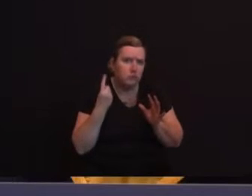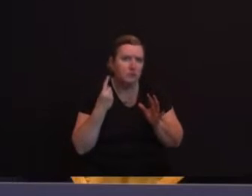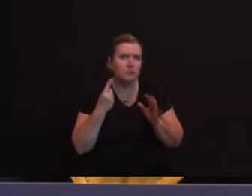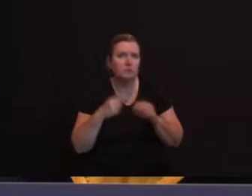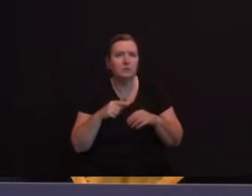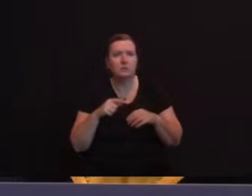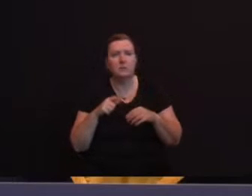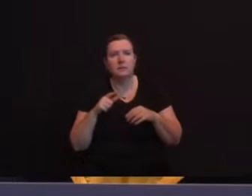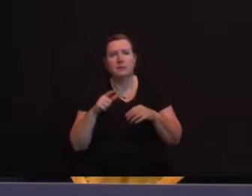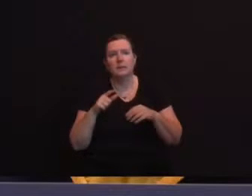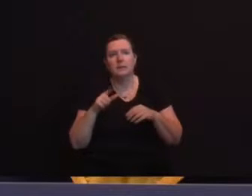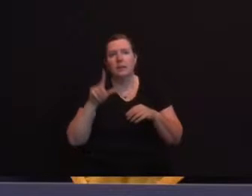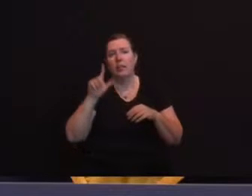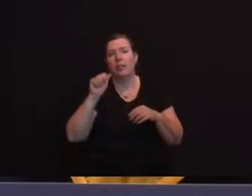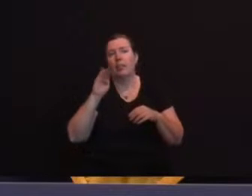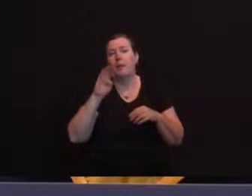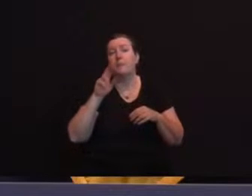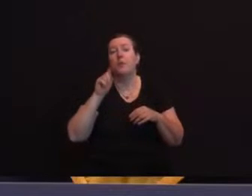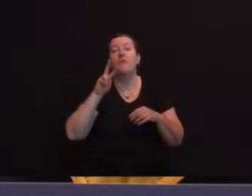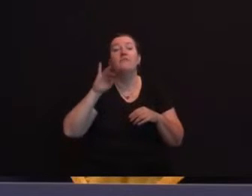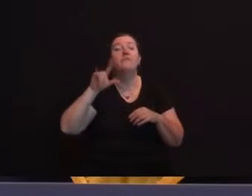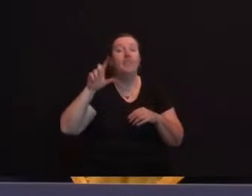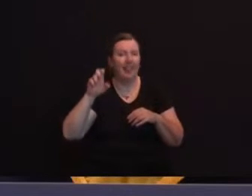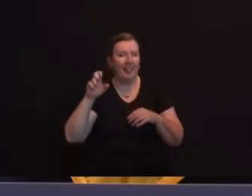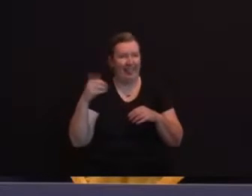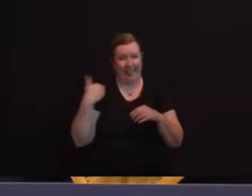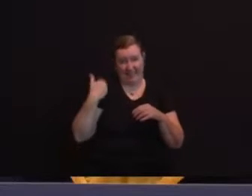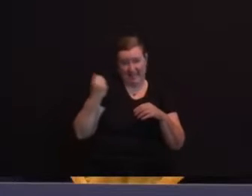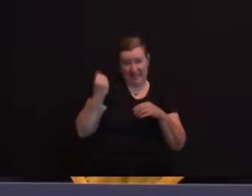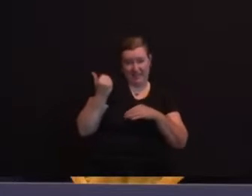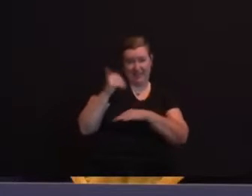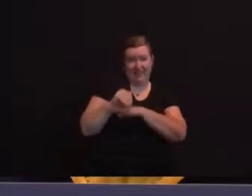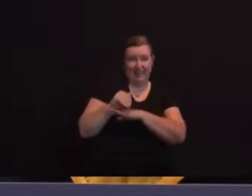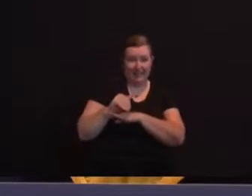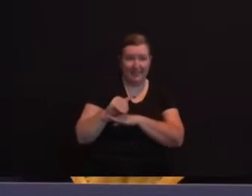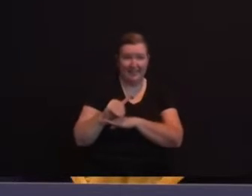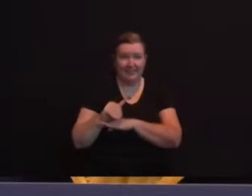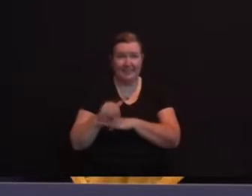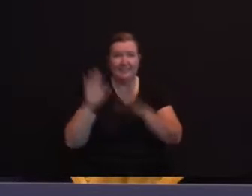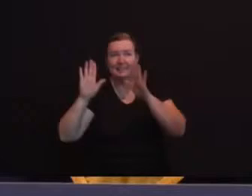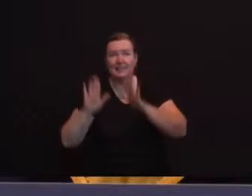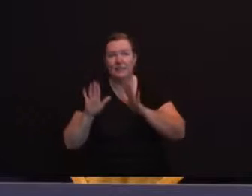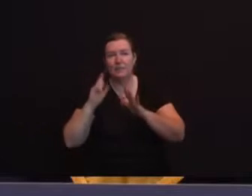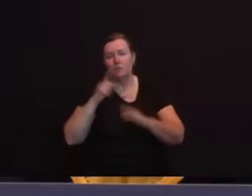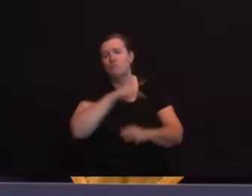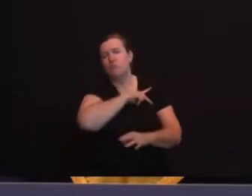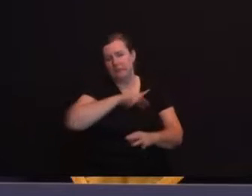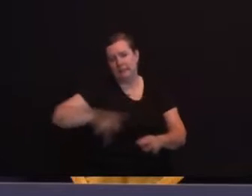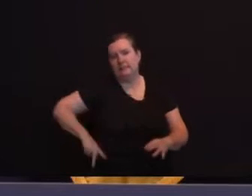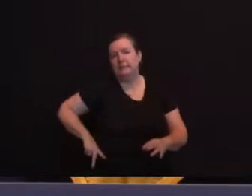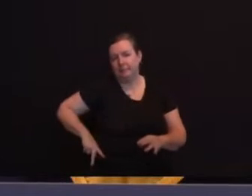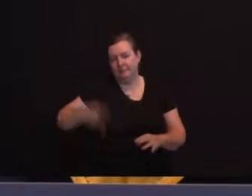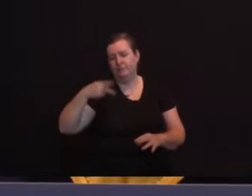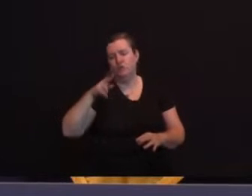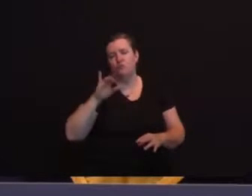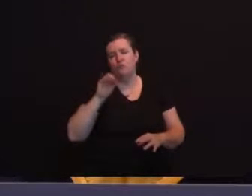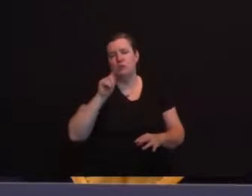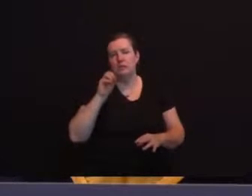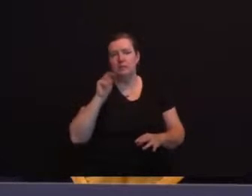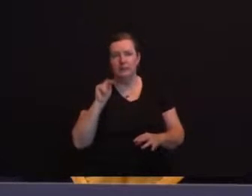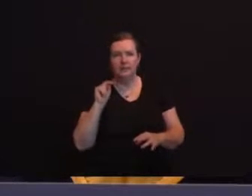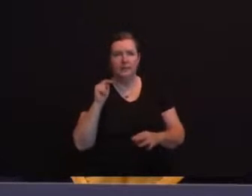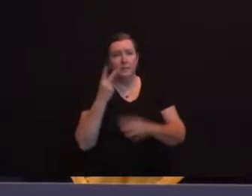night. I was happy there, and Princeton for brunch on Sunday. But we were outdoors in both cases. You just got a lot more degrees of